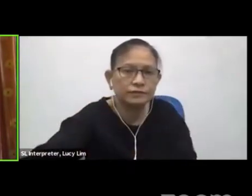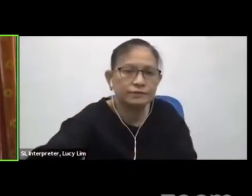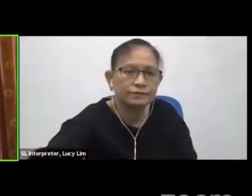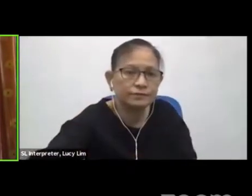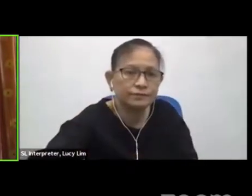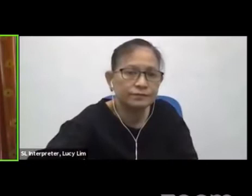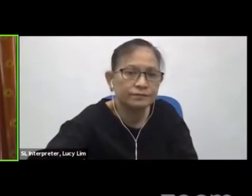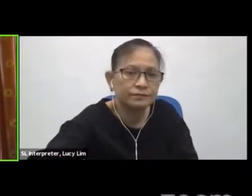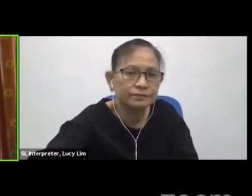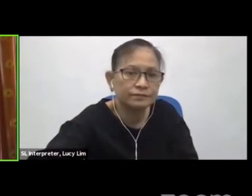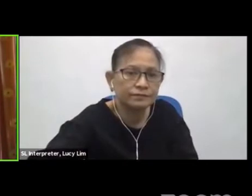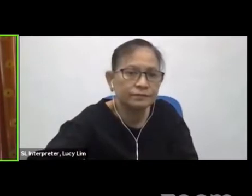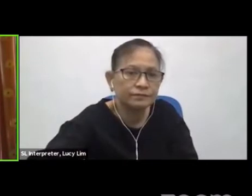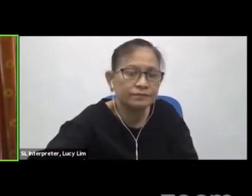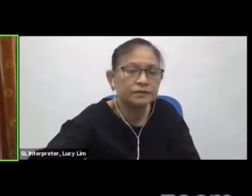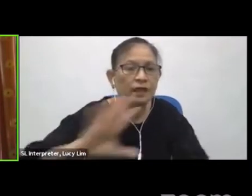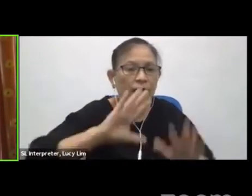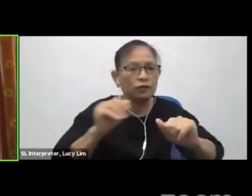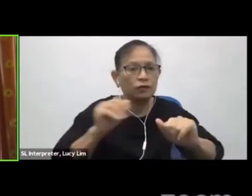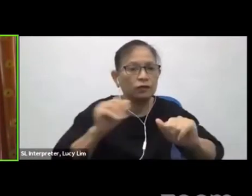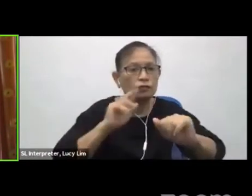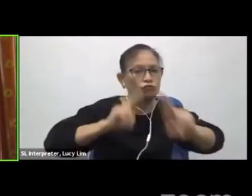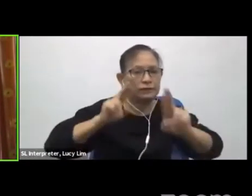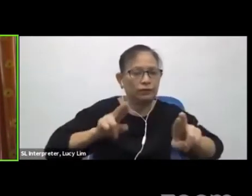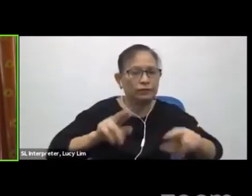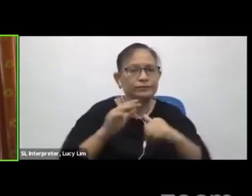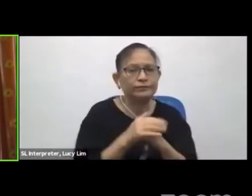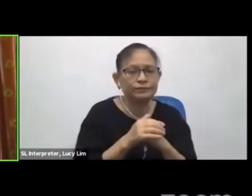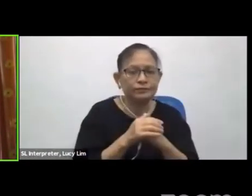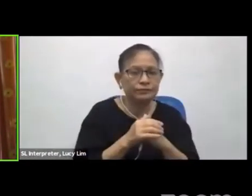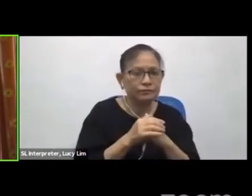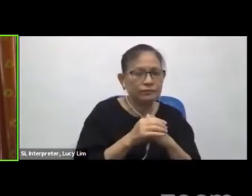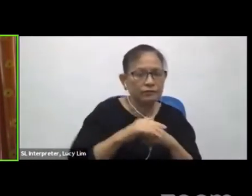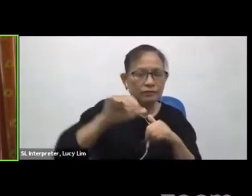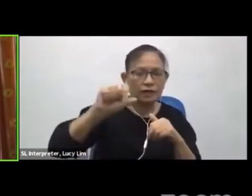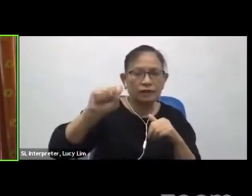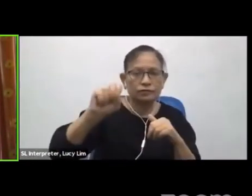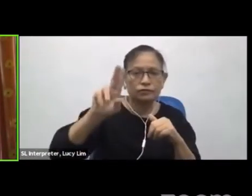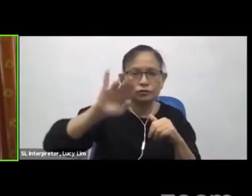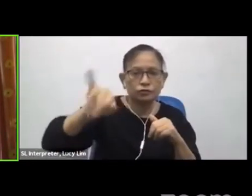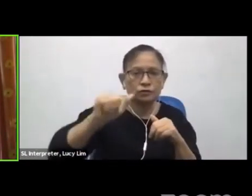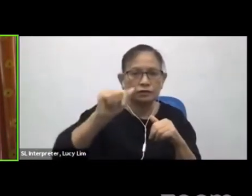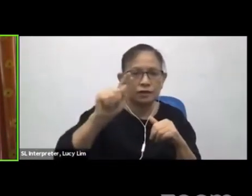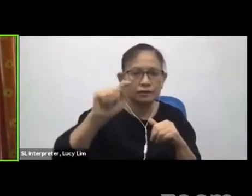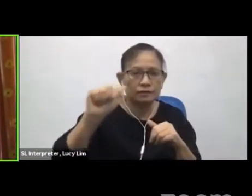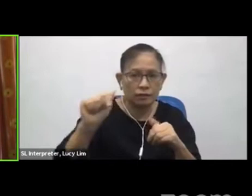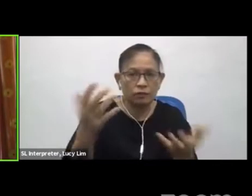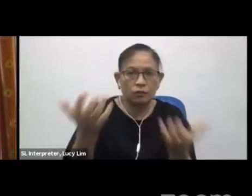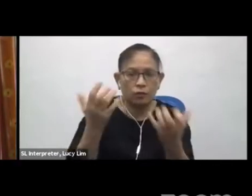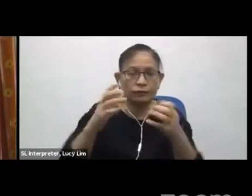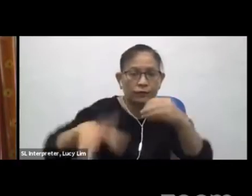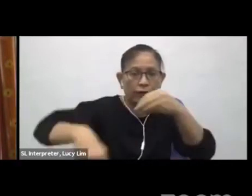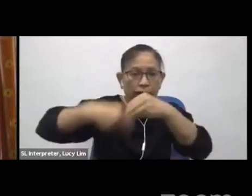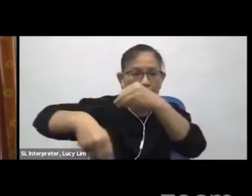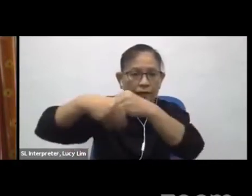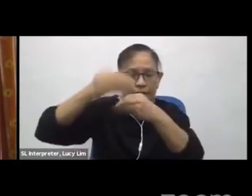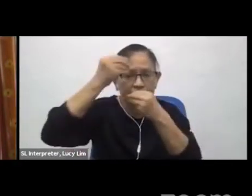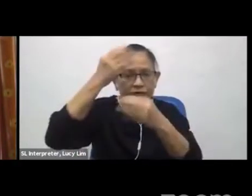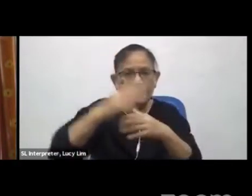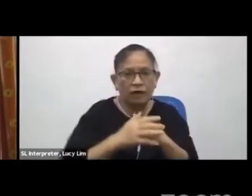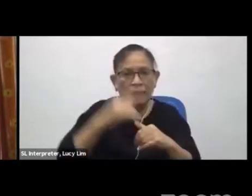to respond in that context. Sujata, would you like to add something there? No, I think Mela